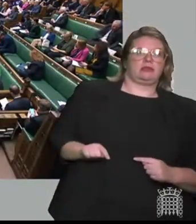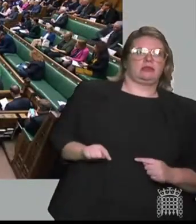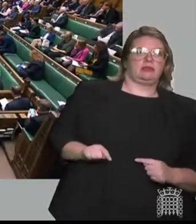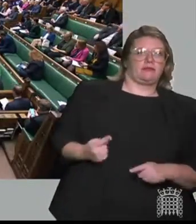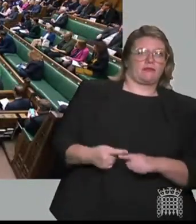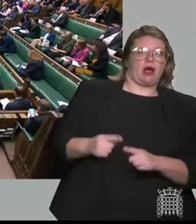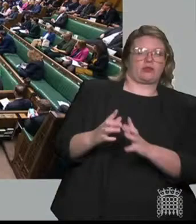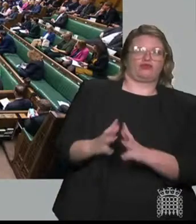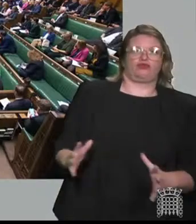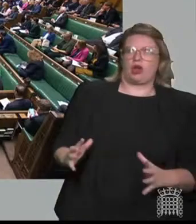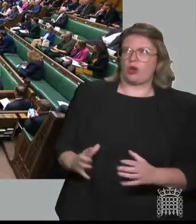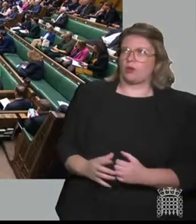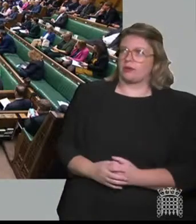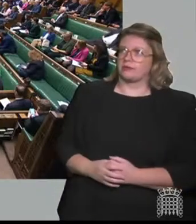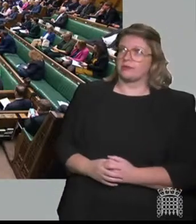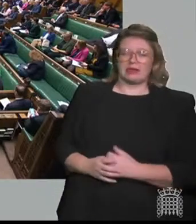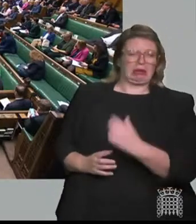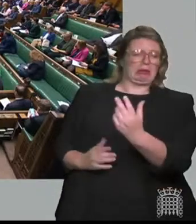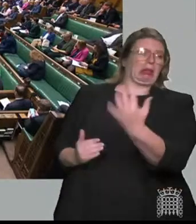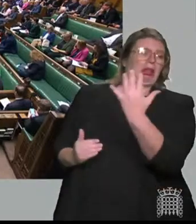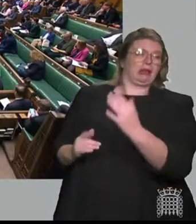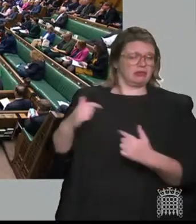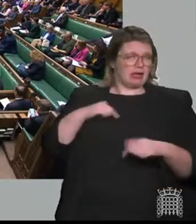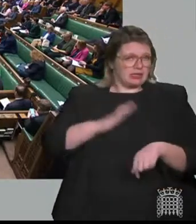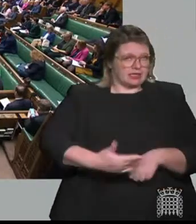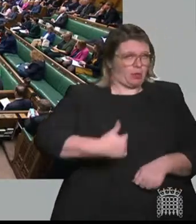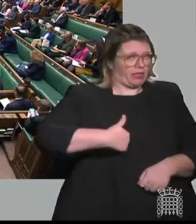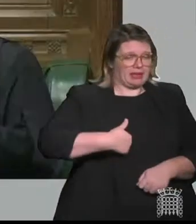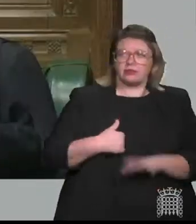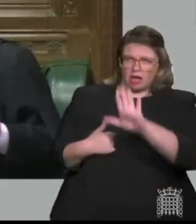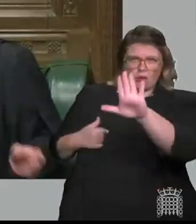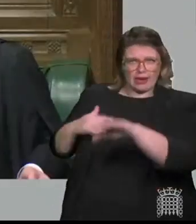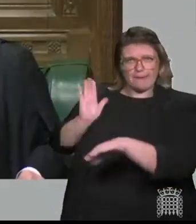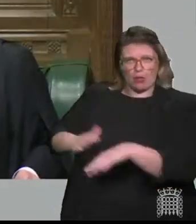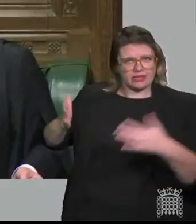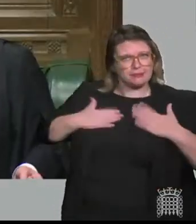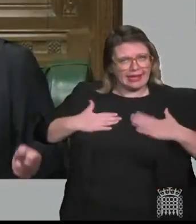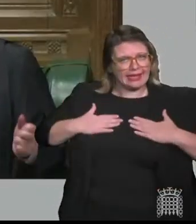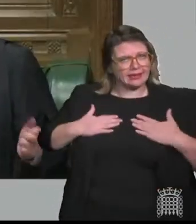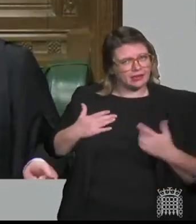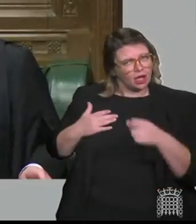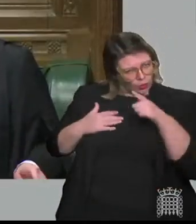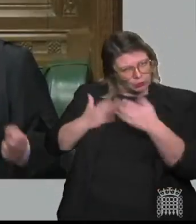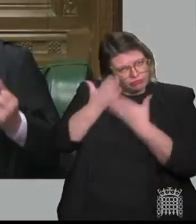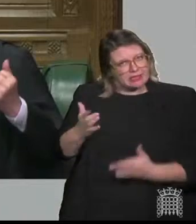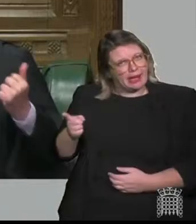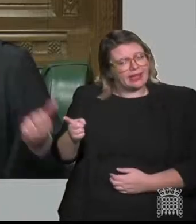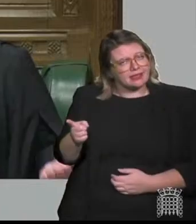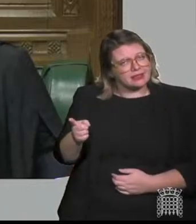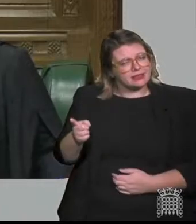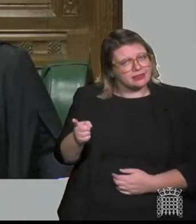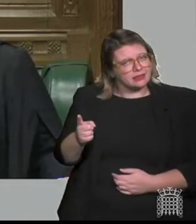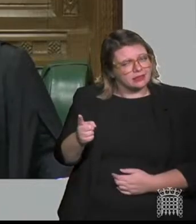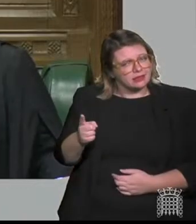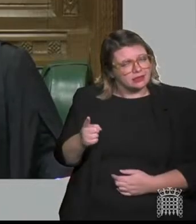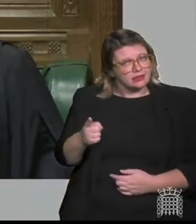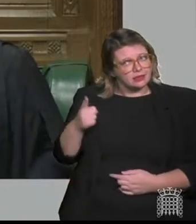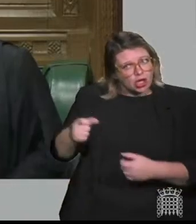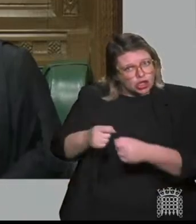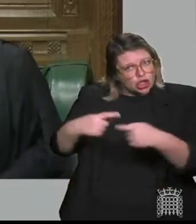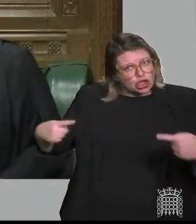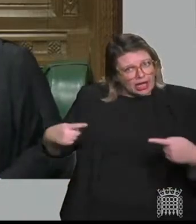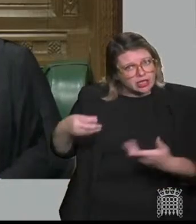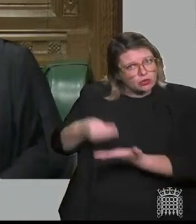Speaker. Oh, it bothers me. I'm not being funny. I expect the same courtesies to the Shadow Chancellor